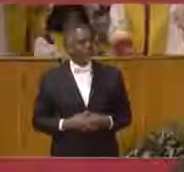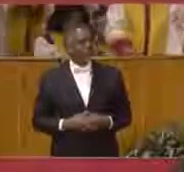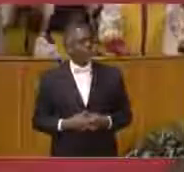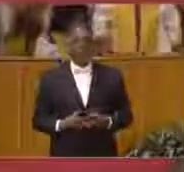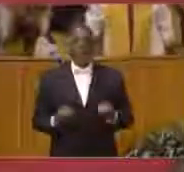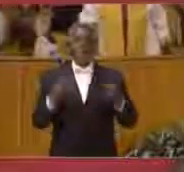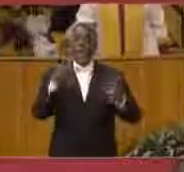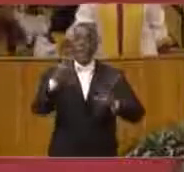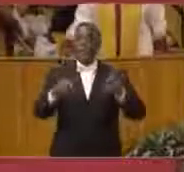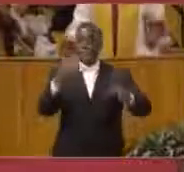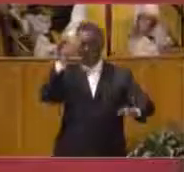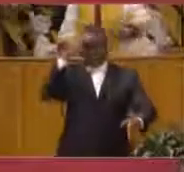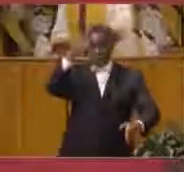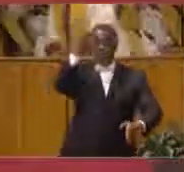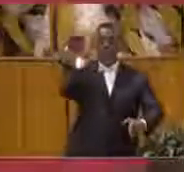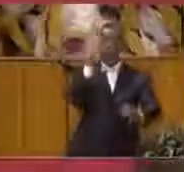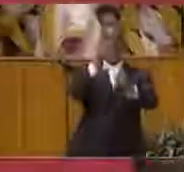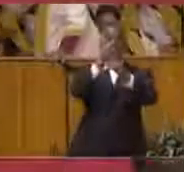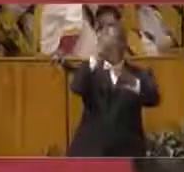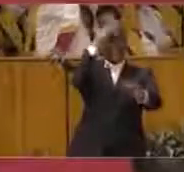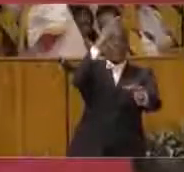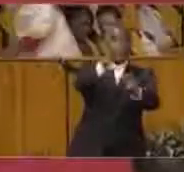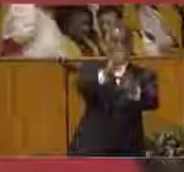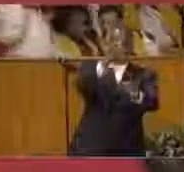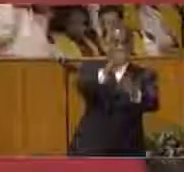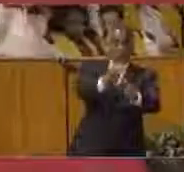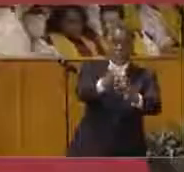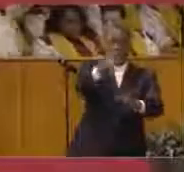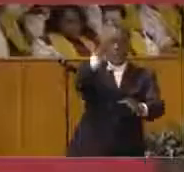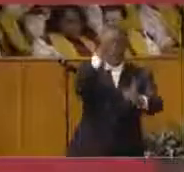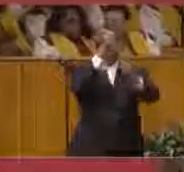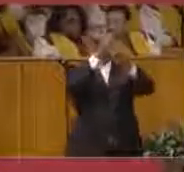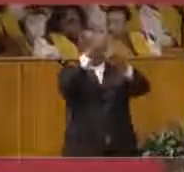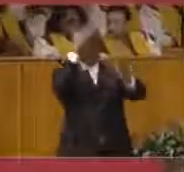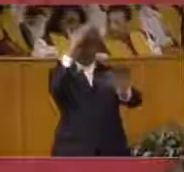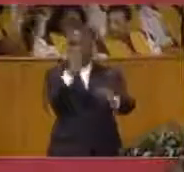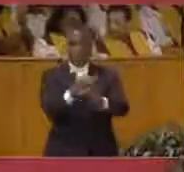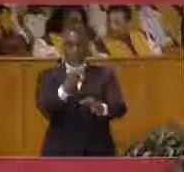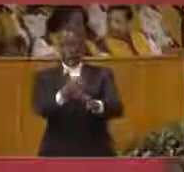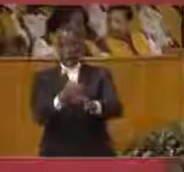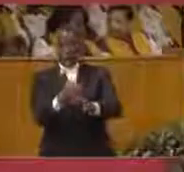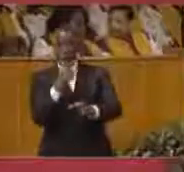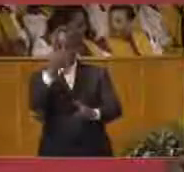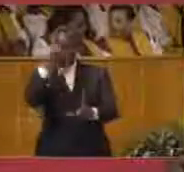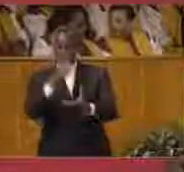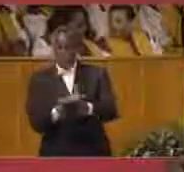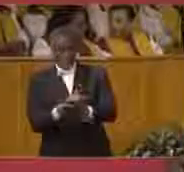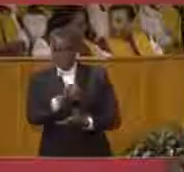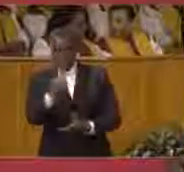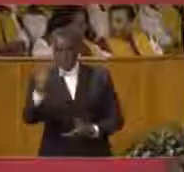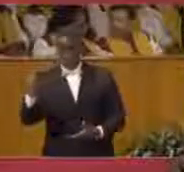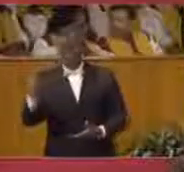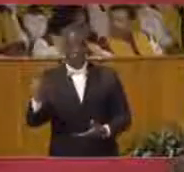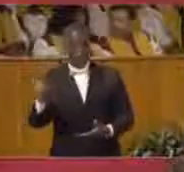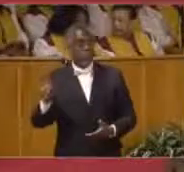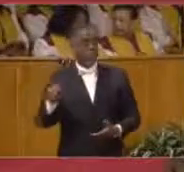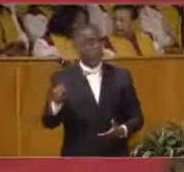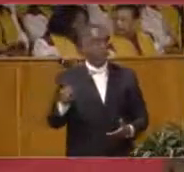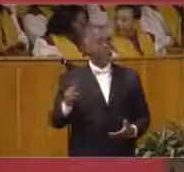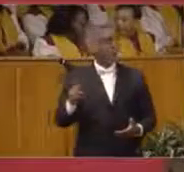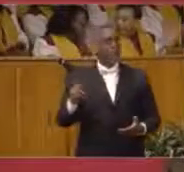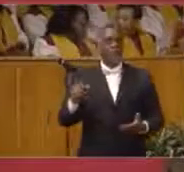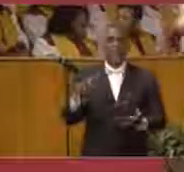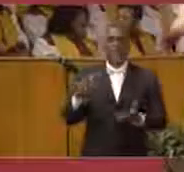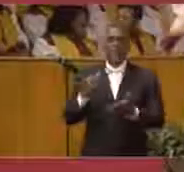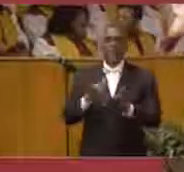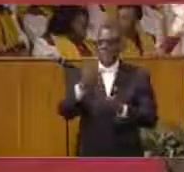How many people know God is faithful? God is faithful. And that's what brings us to